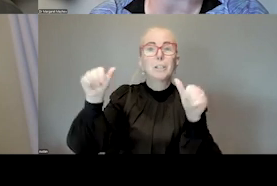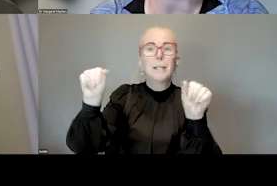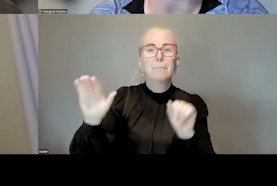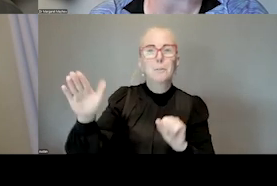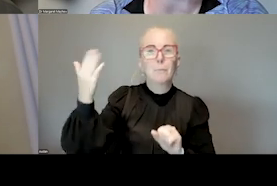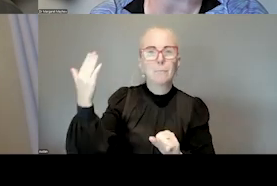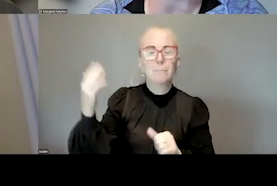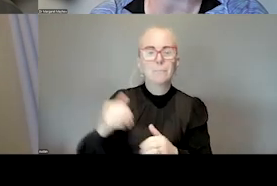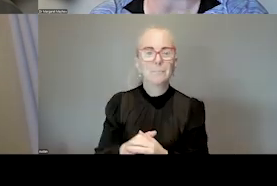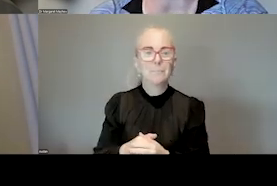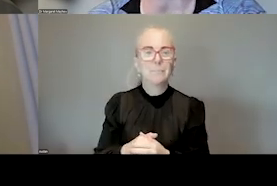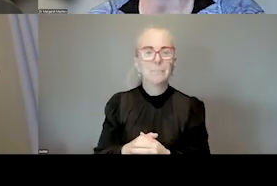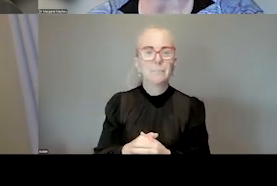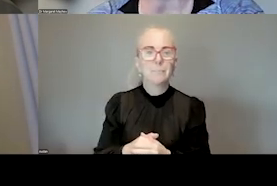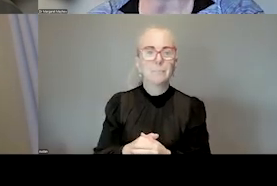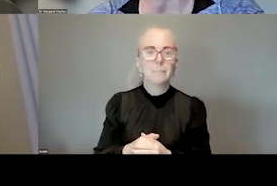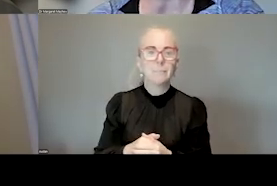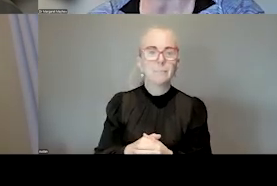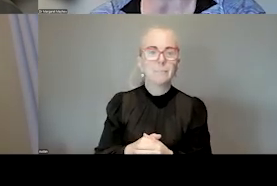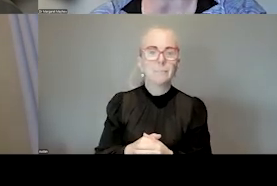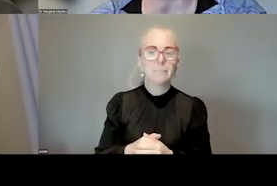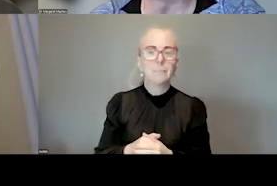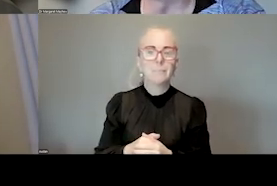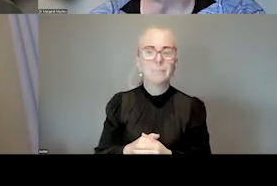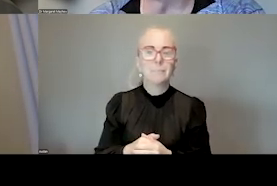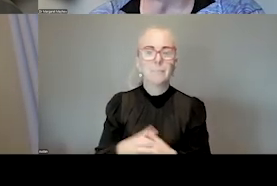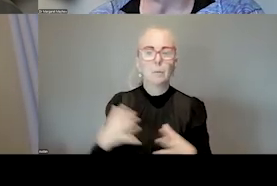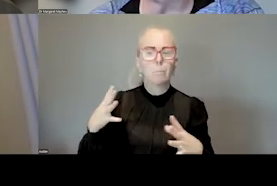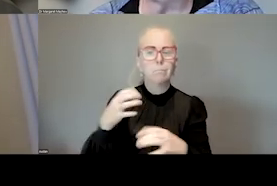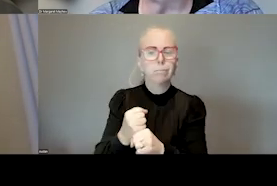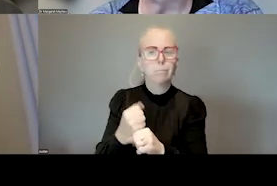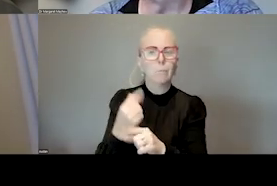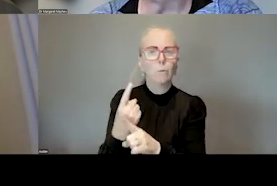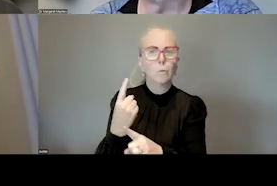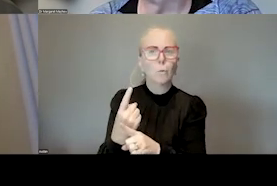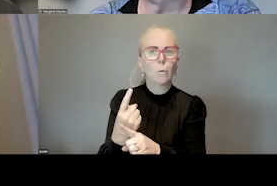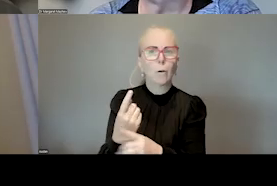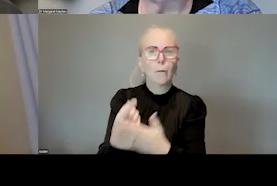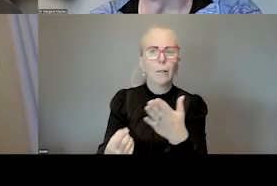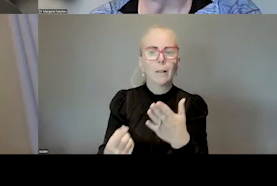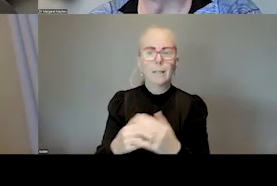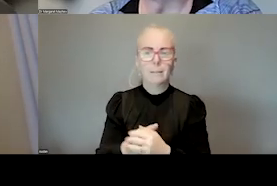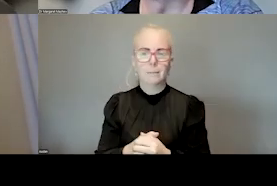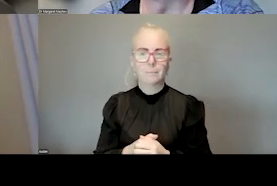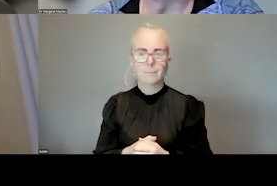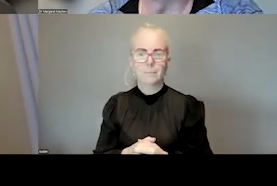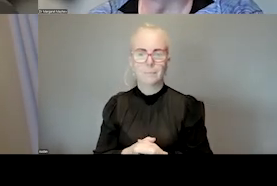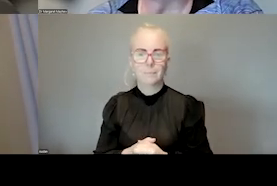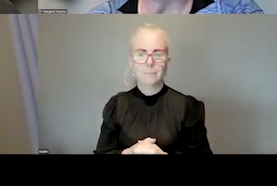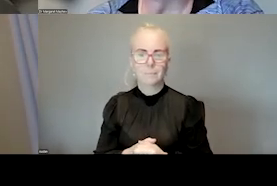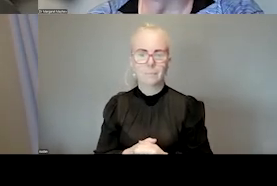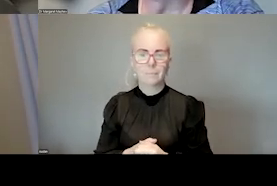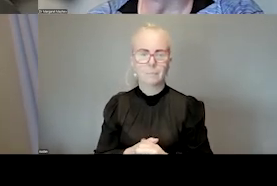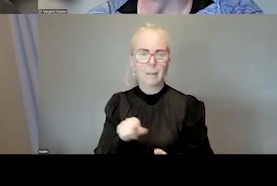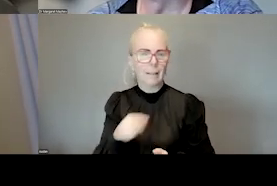we want 2,400 characters or less. Yeah. And Andy, how many words did we work out that was? Or